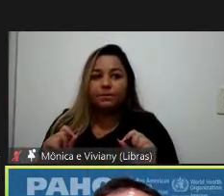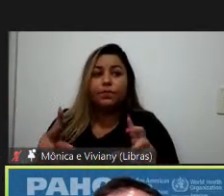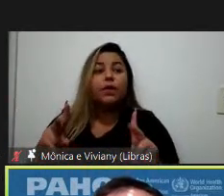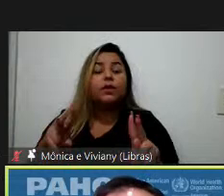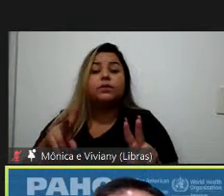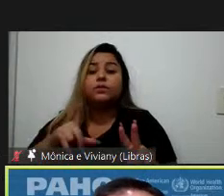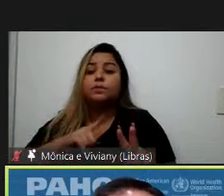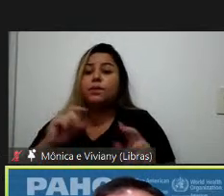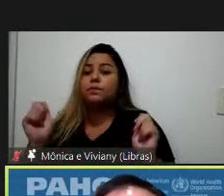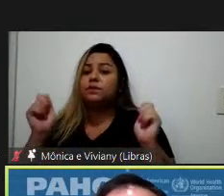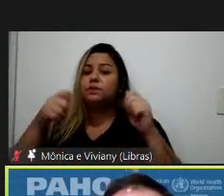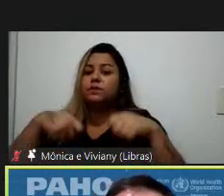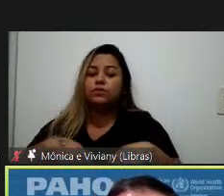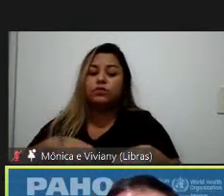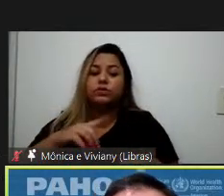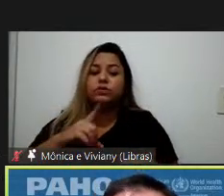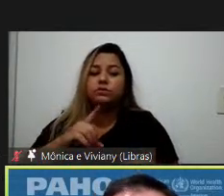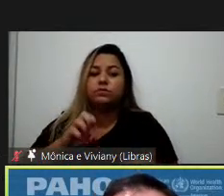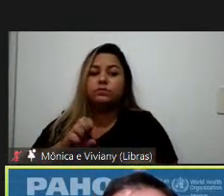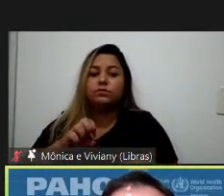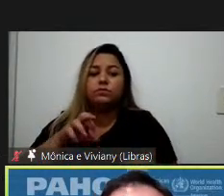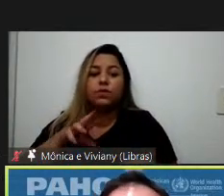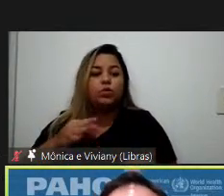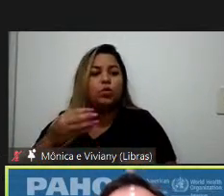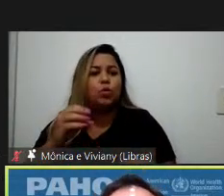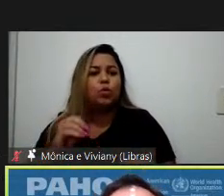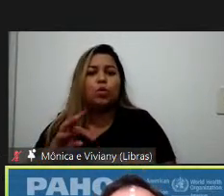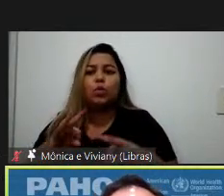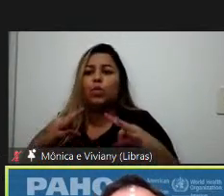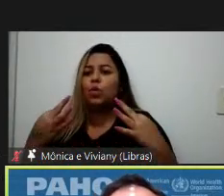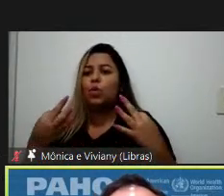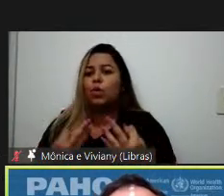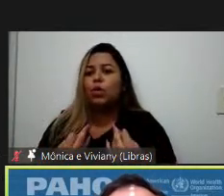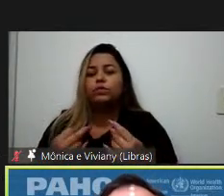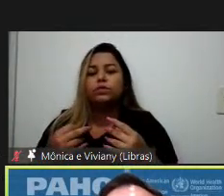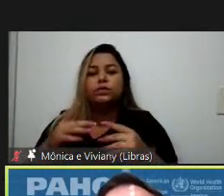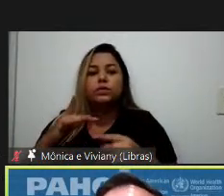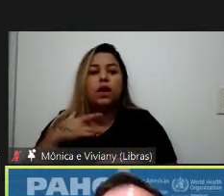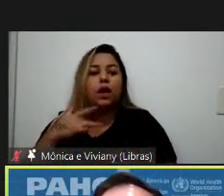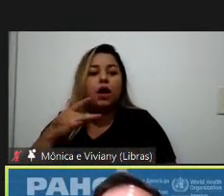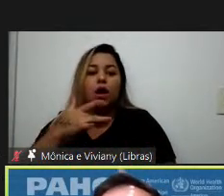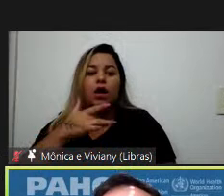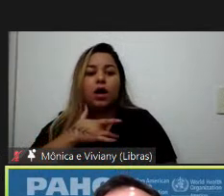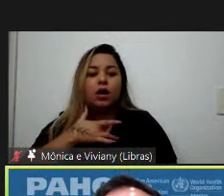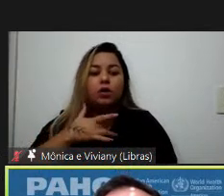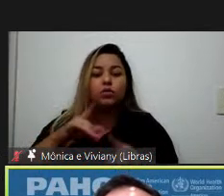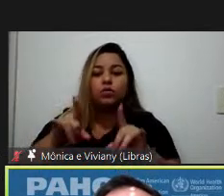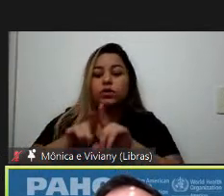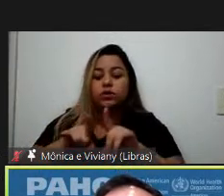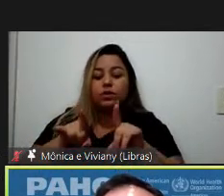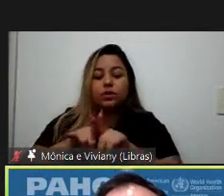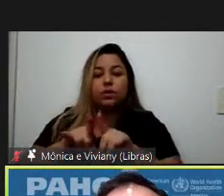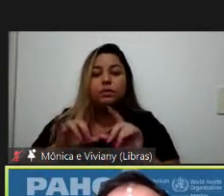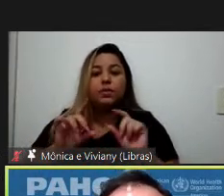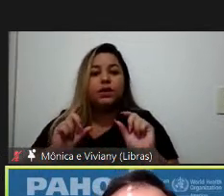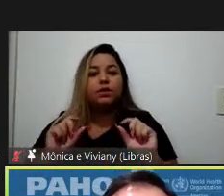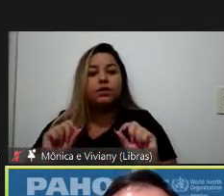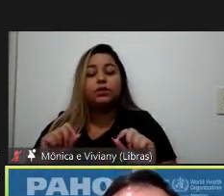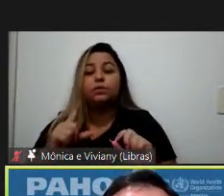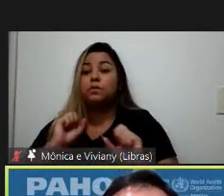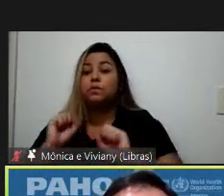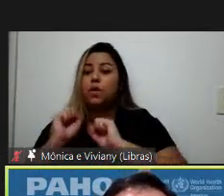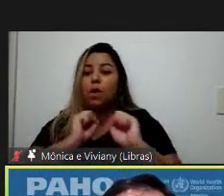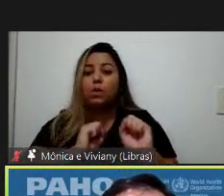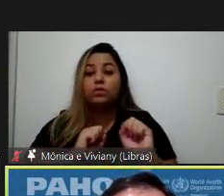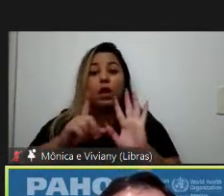consideration that here the necessity to integrate this in all health levels, of course, with in particular focus in the first